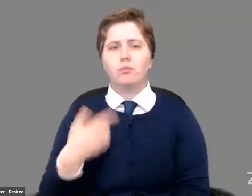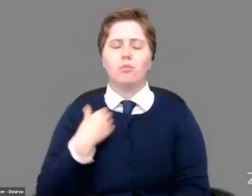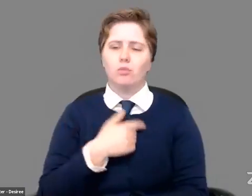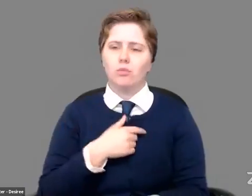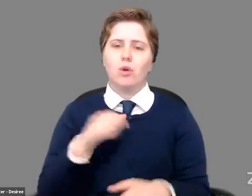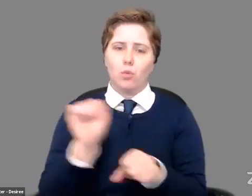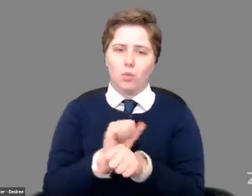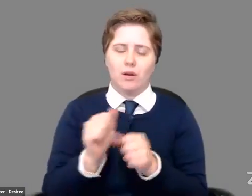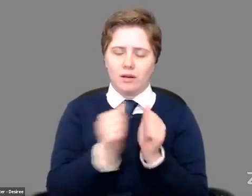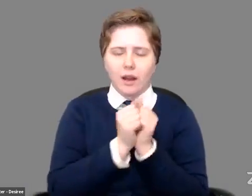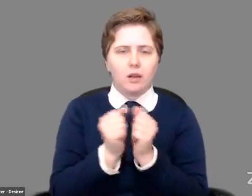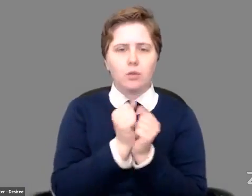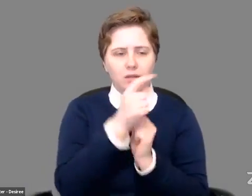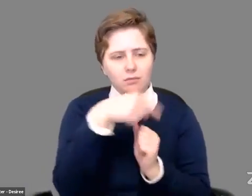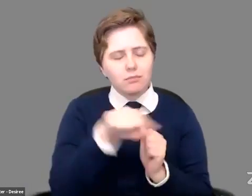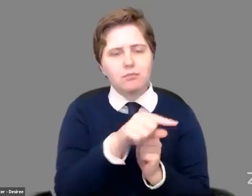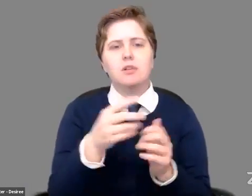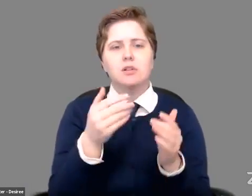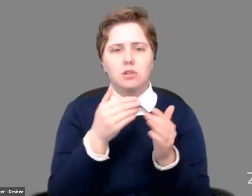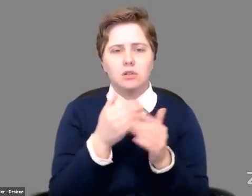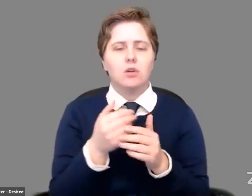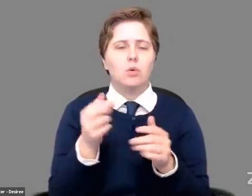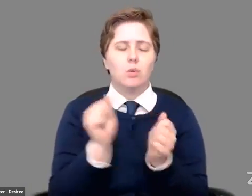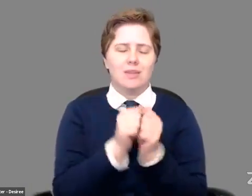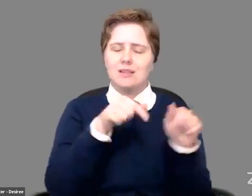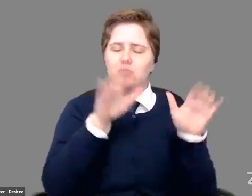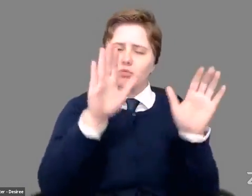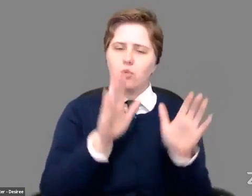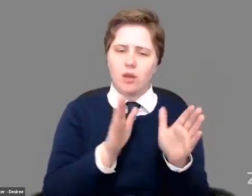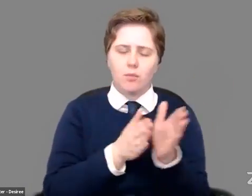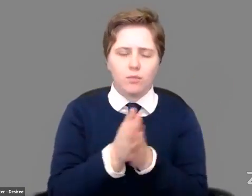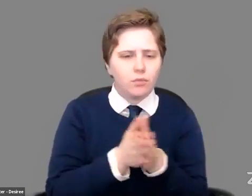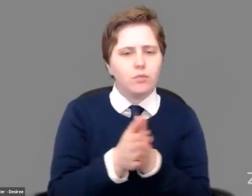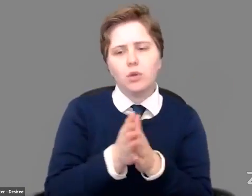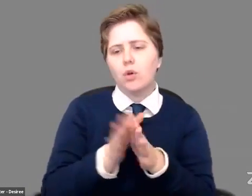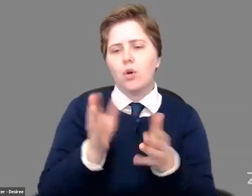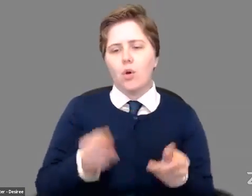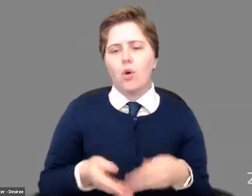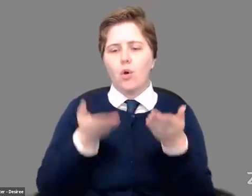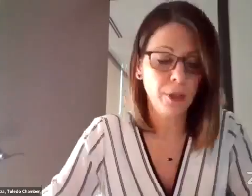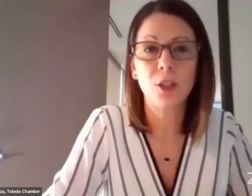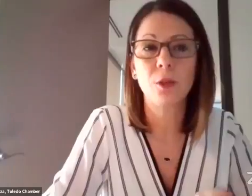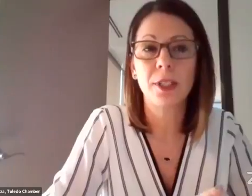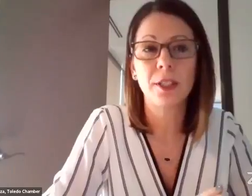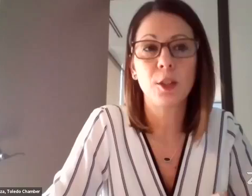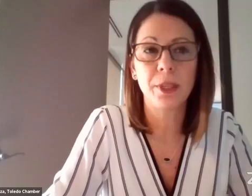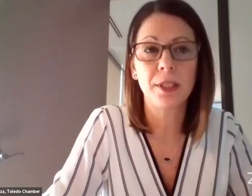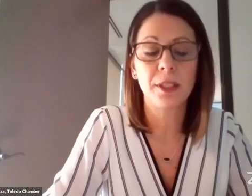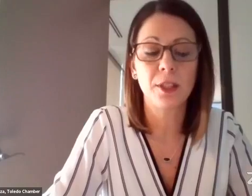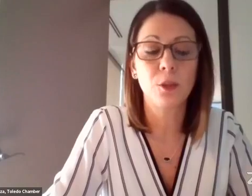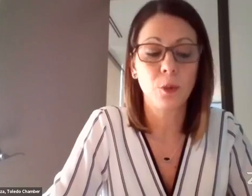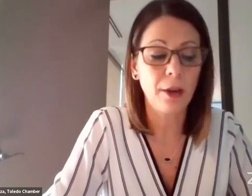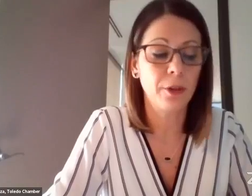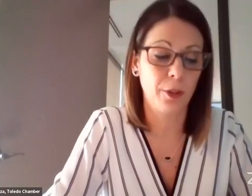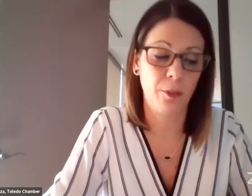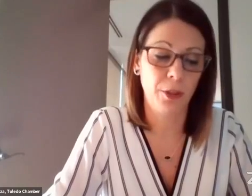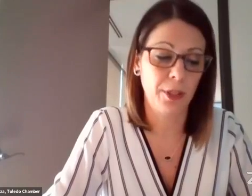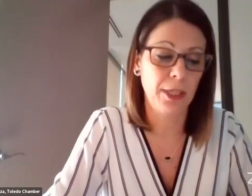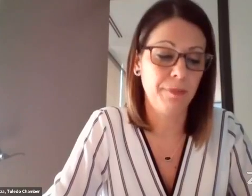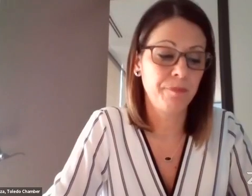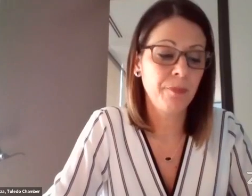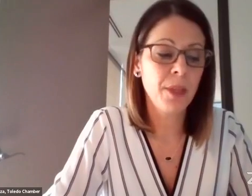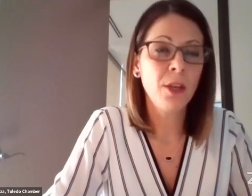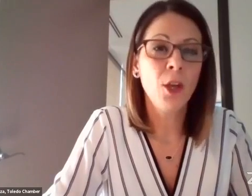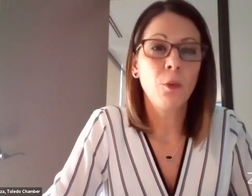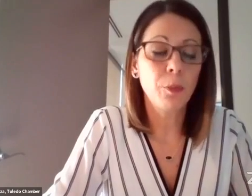Ohio Reboot Initiative with these great organizations to offer resources and services to assist businesses throughout our